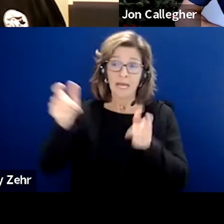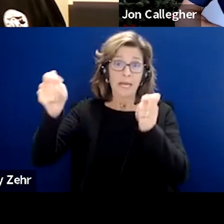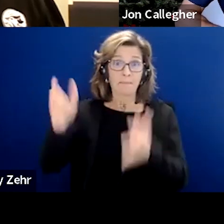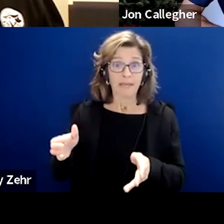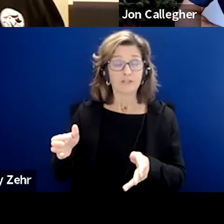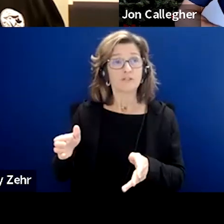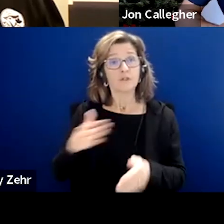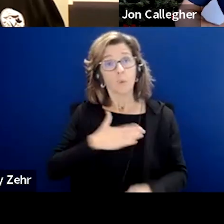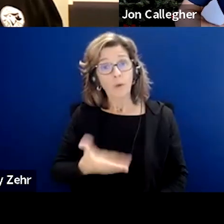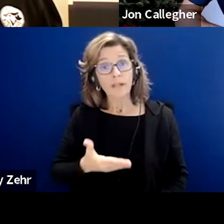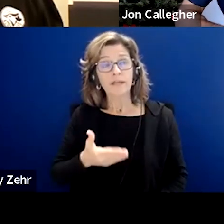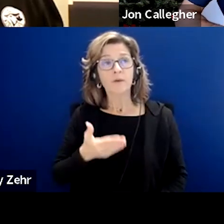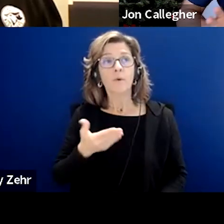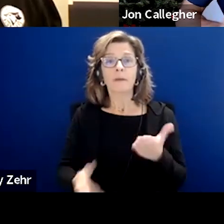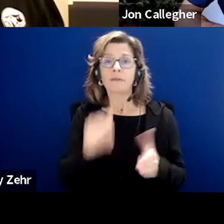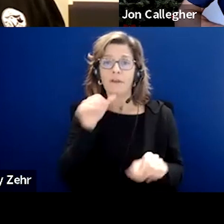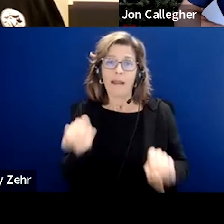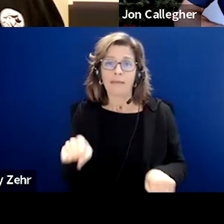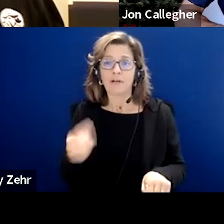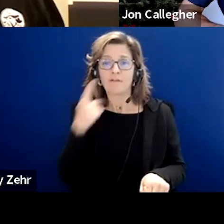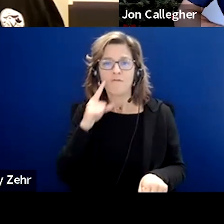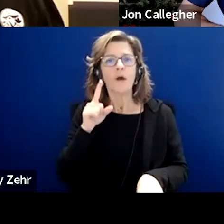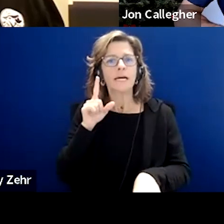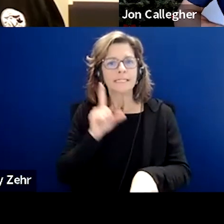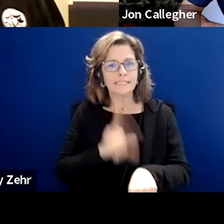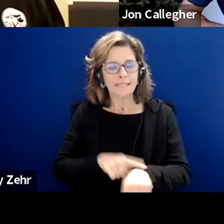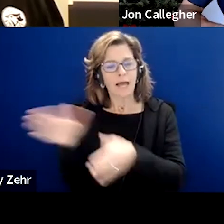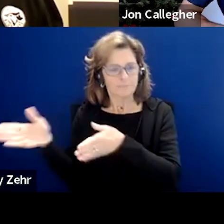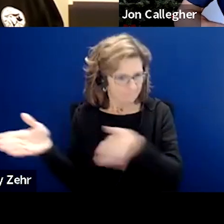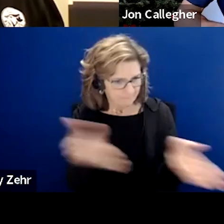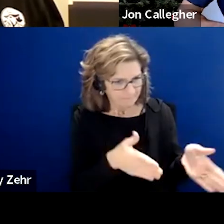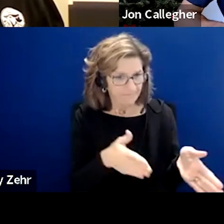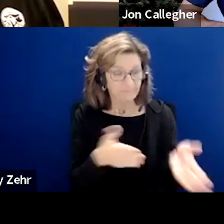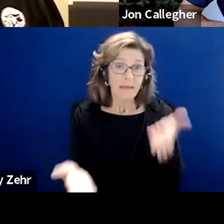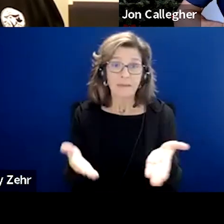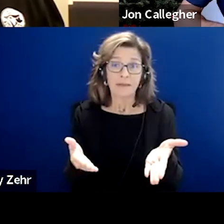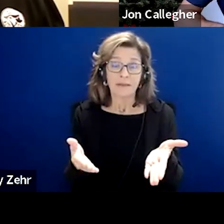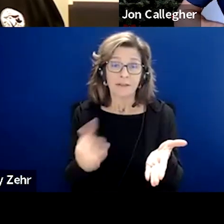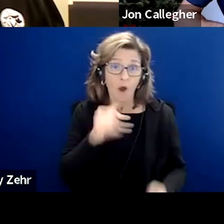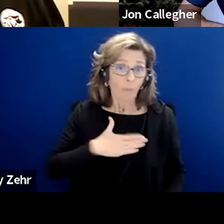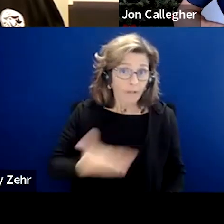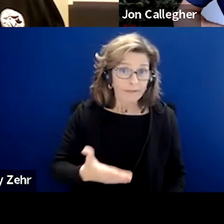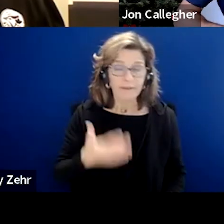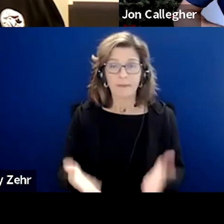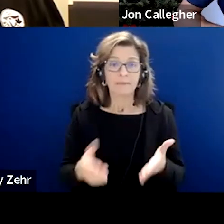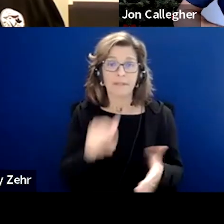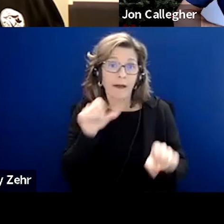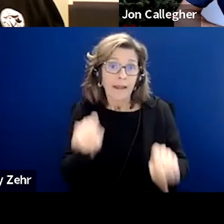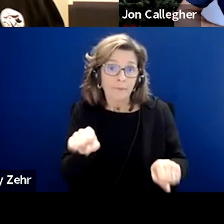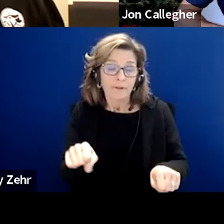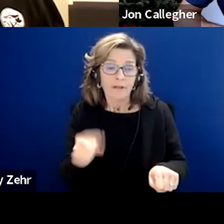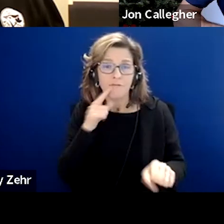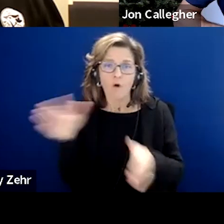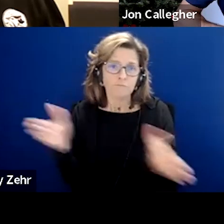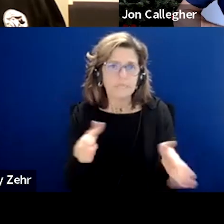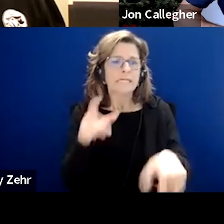or able to put in the time, either able or not willing, or both. What say you to that? And say a little